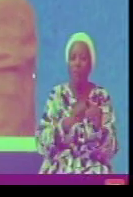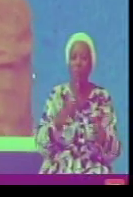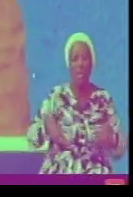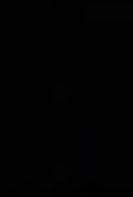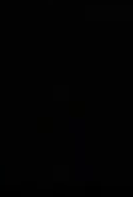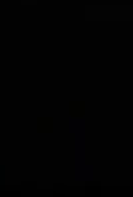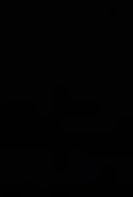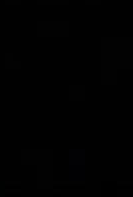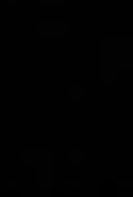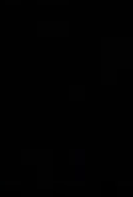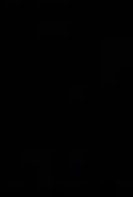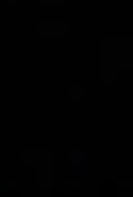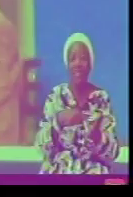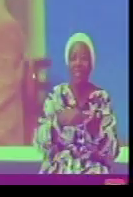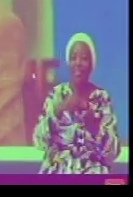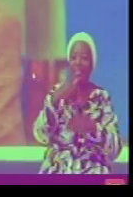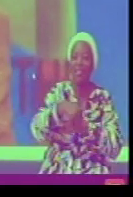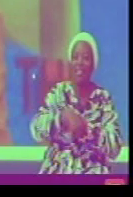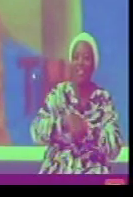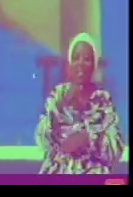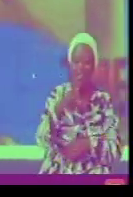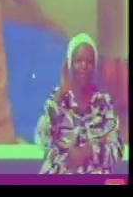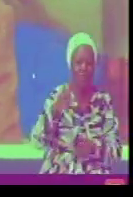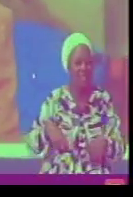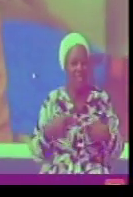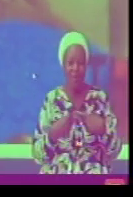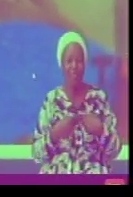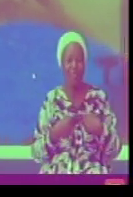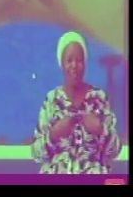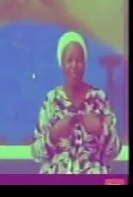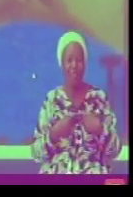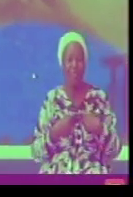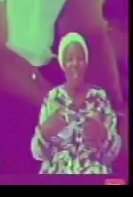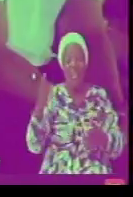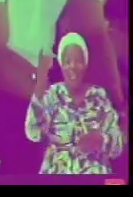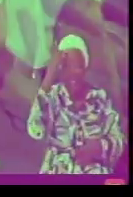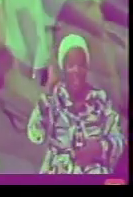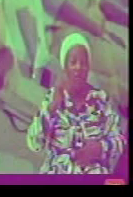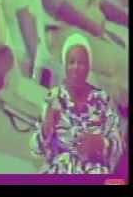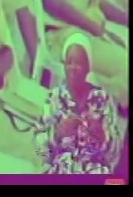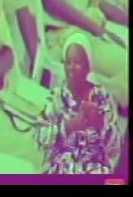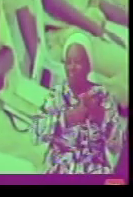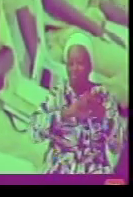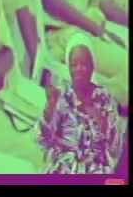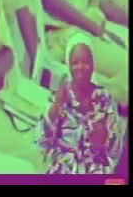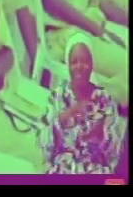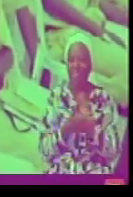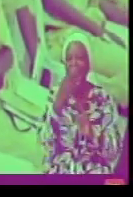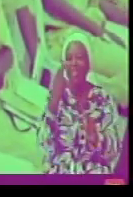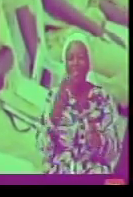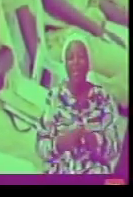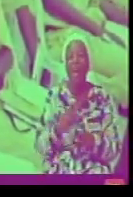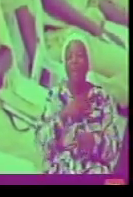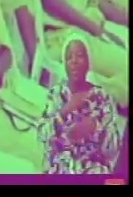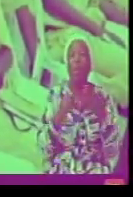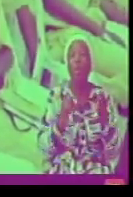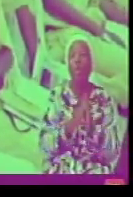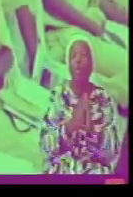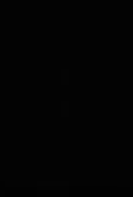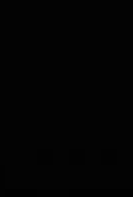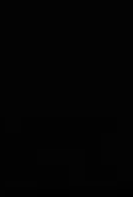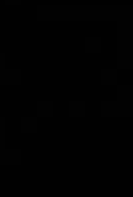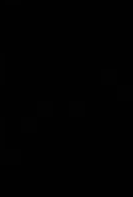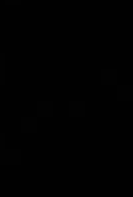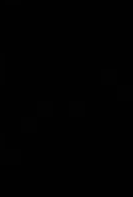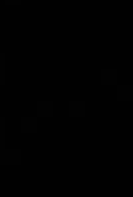trusting, everyone lived. And for you tonight, you will live. Sickness will